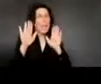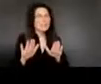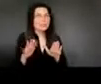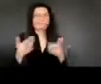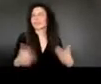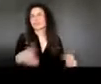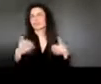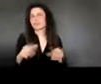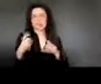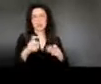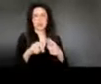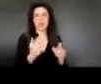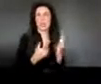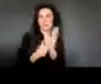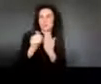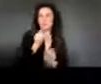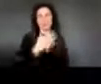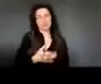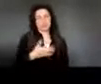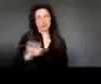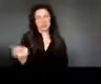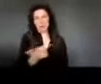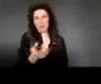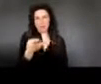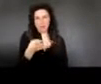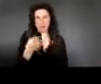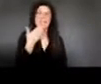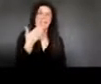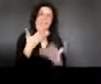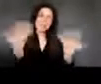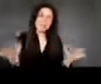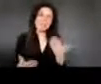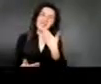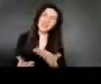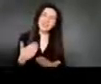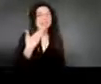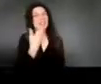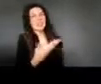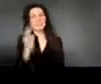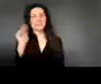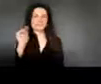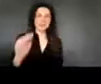We really appreciate each and every one of you. Thank you so much. Thank you. Thank you. Thank you so much.